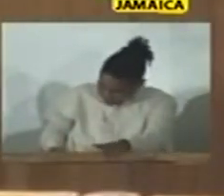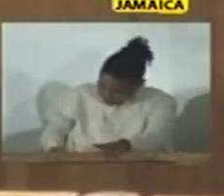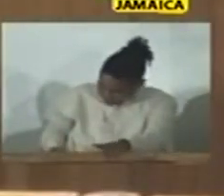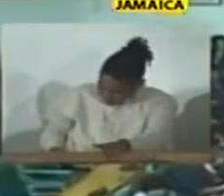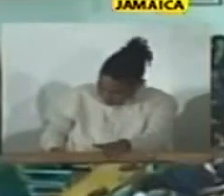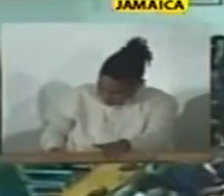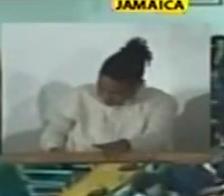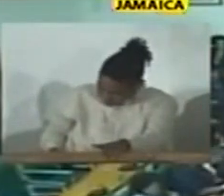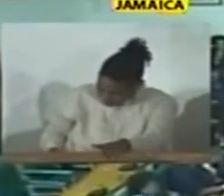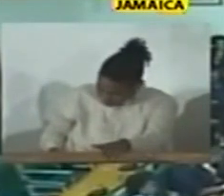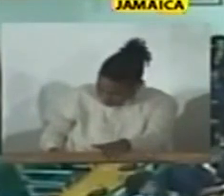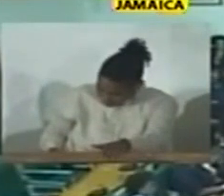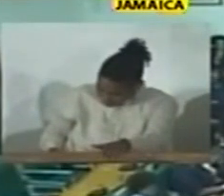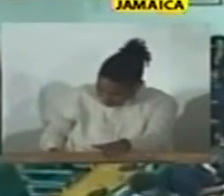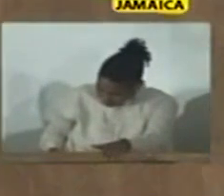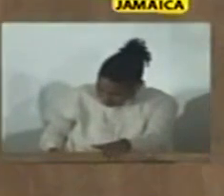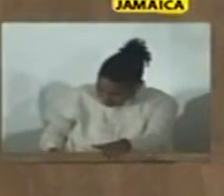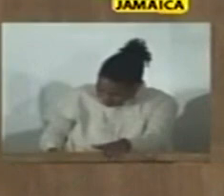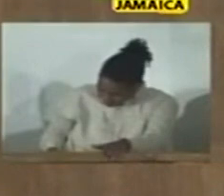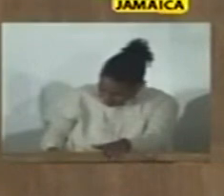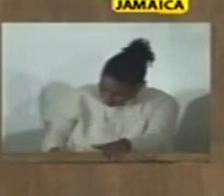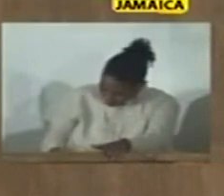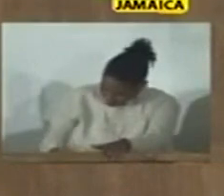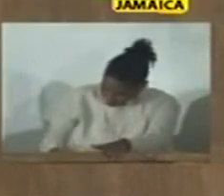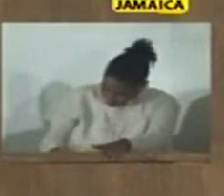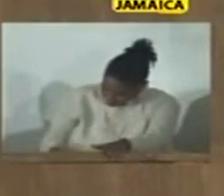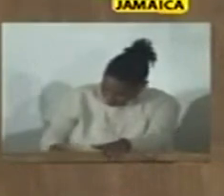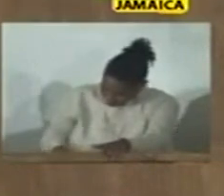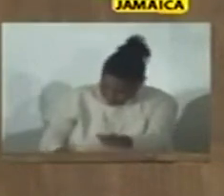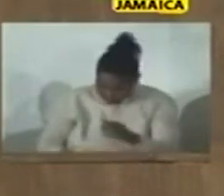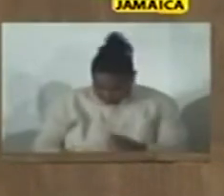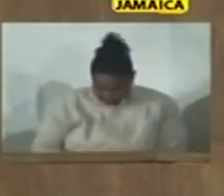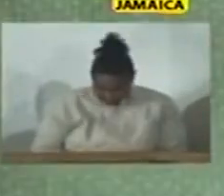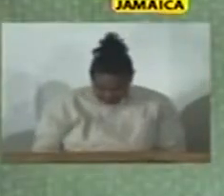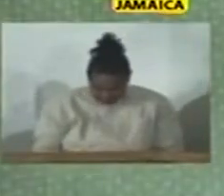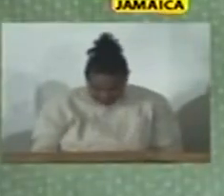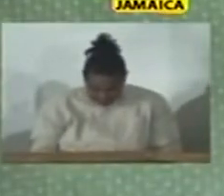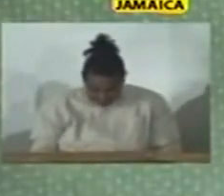Wait, President seems to about to make that. Senator,